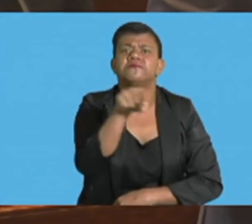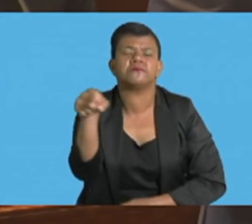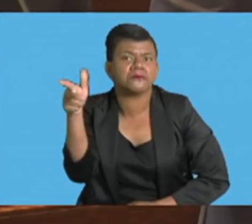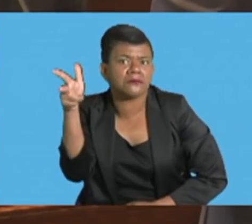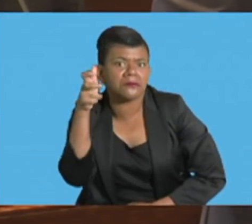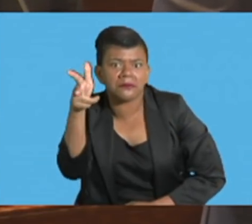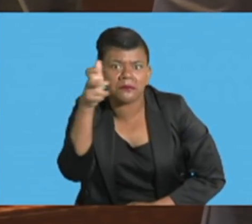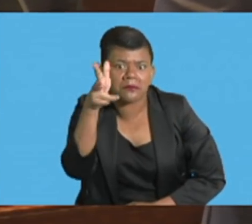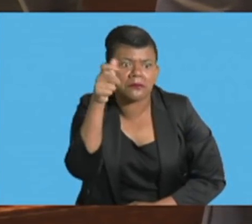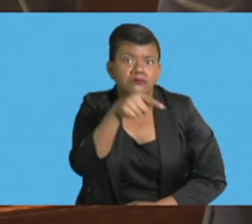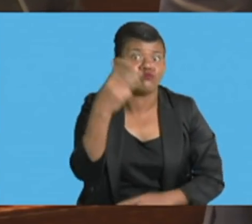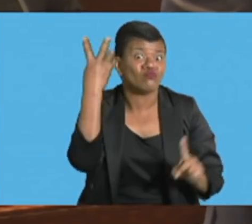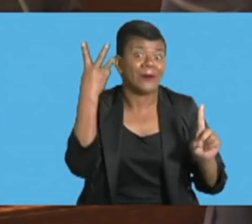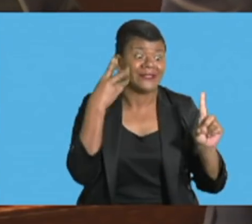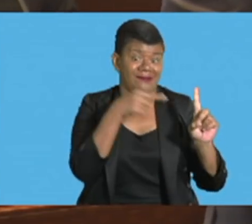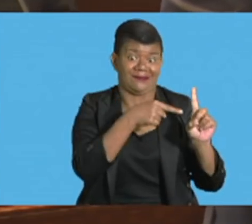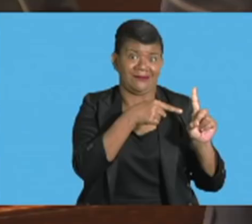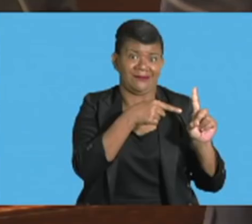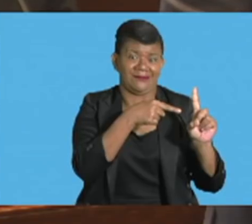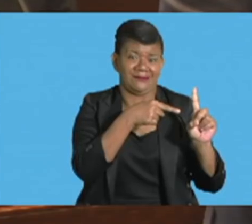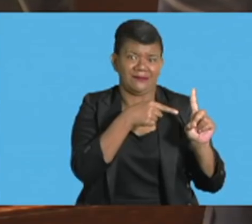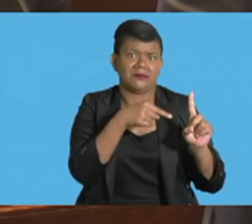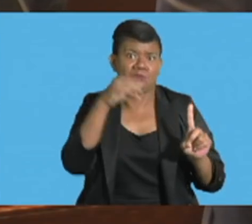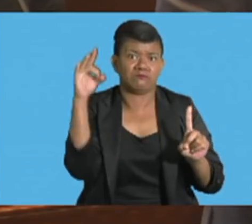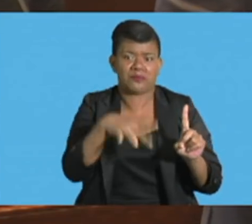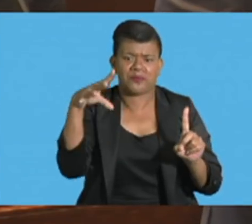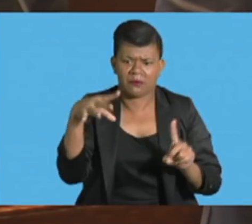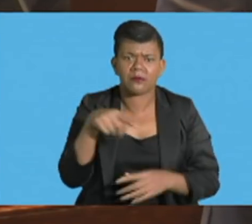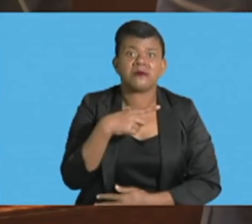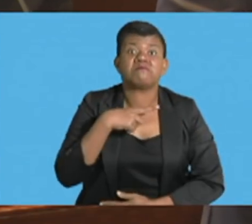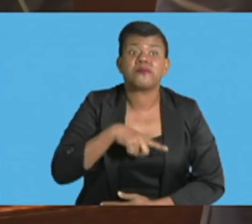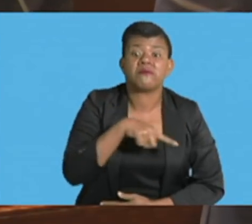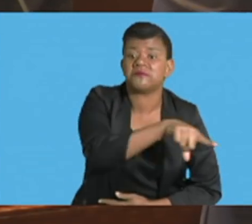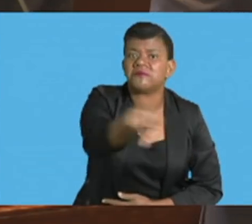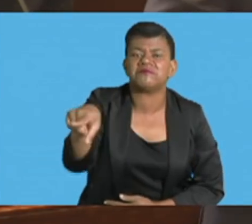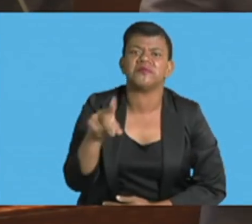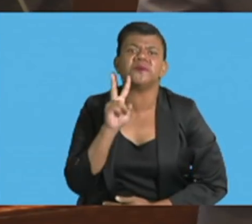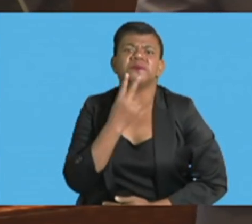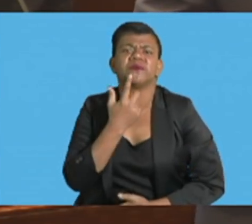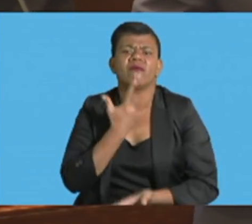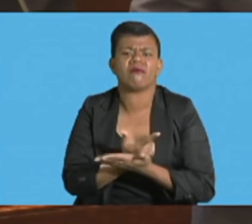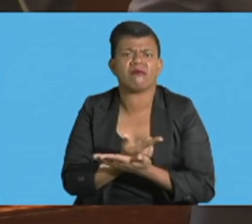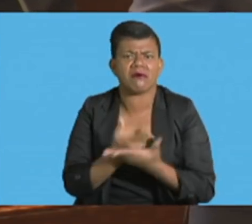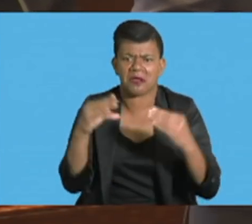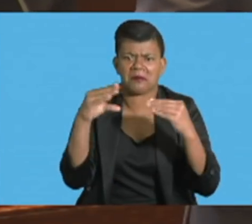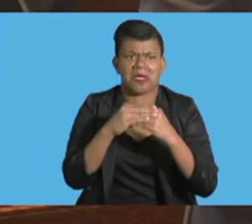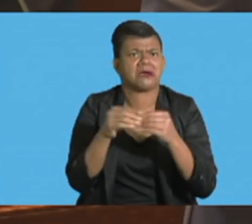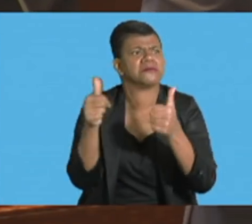indeed healthy, this should be the end of the opposition's attempted economic subversion.